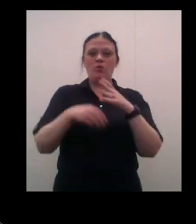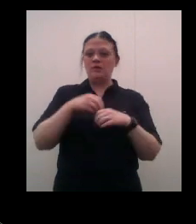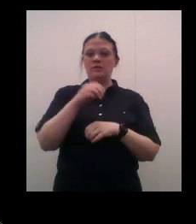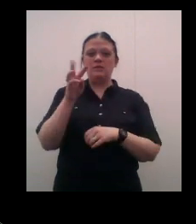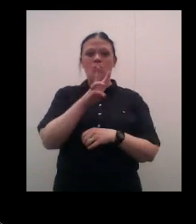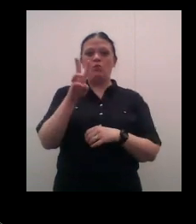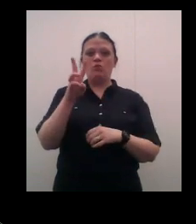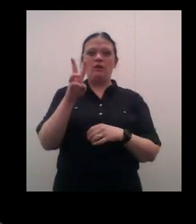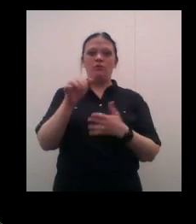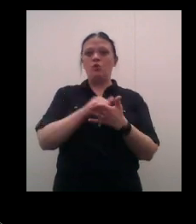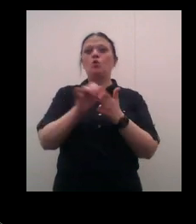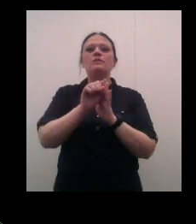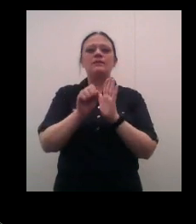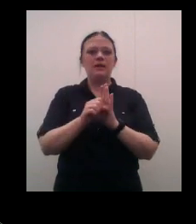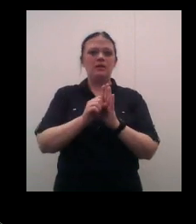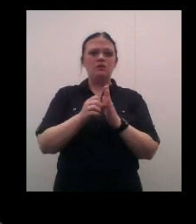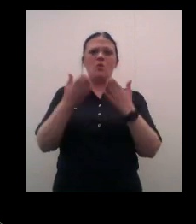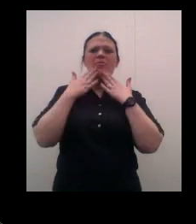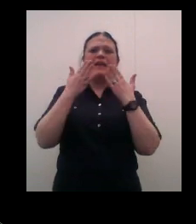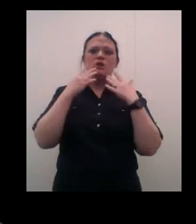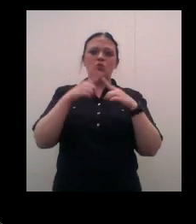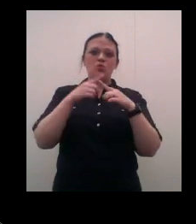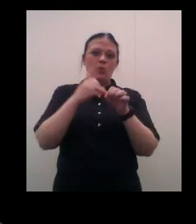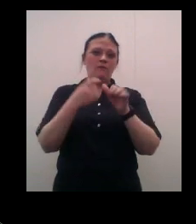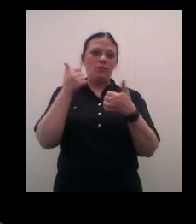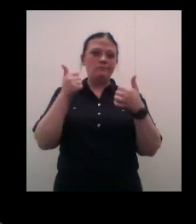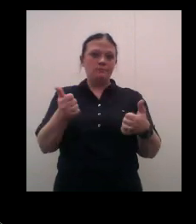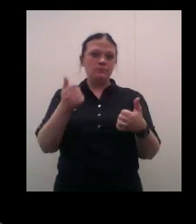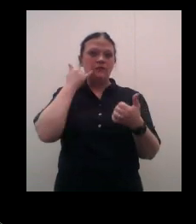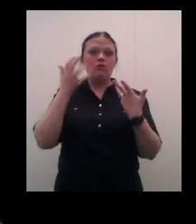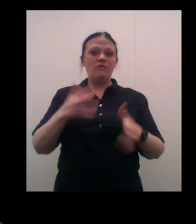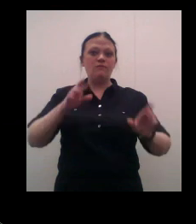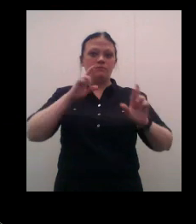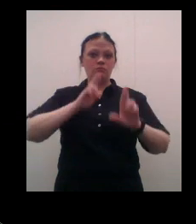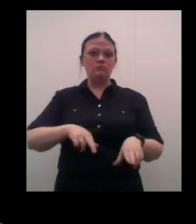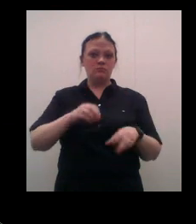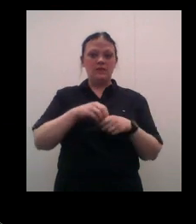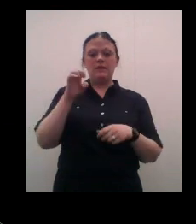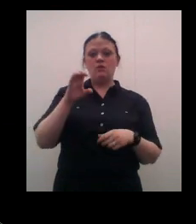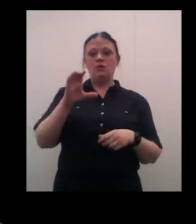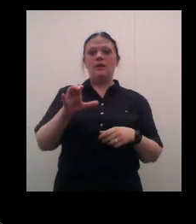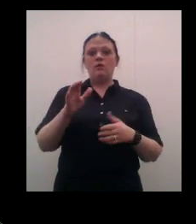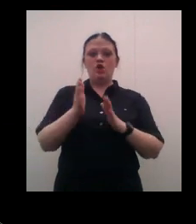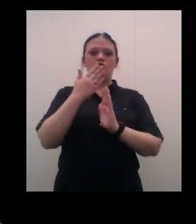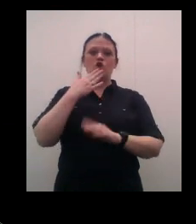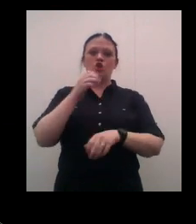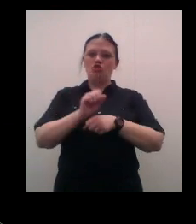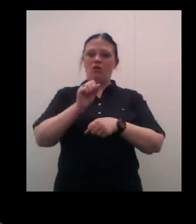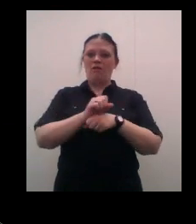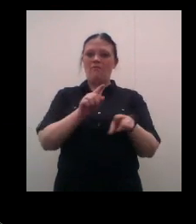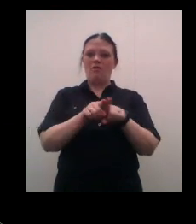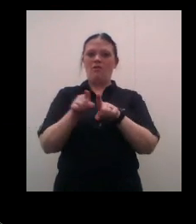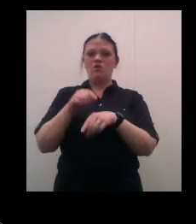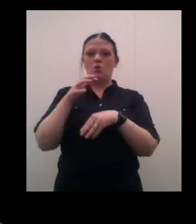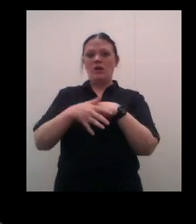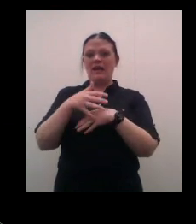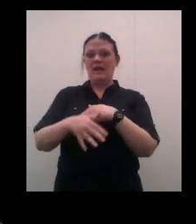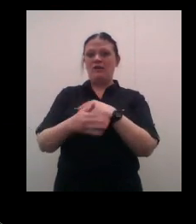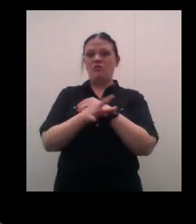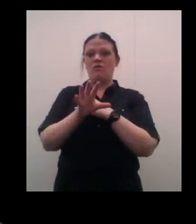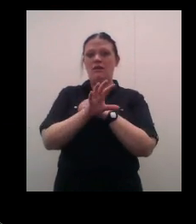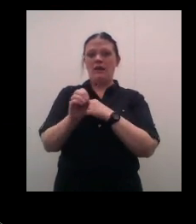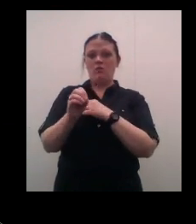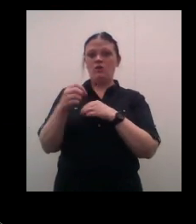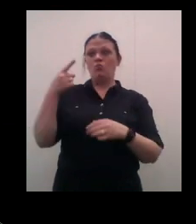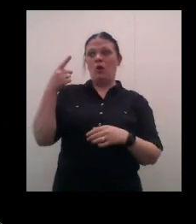So thank you to everyone else. Big thumbs up for those who responded to the census here in Erie County. Good job as well, Niagara County. We're number 1 and